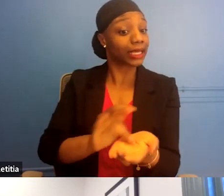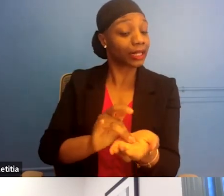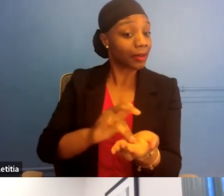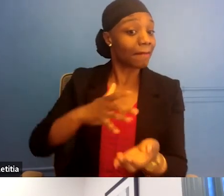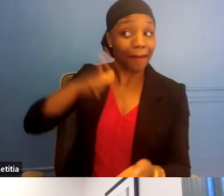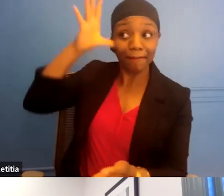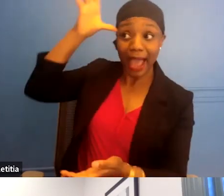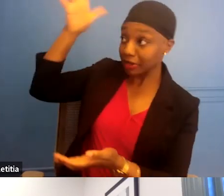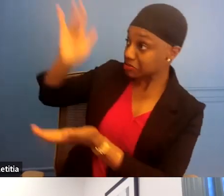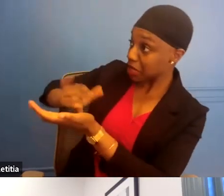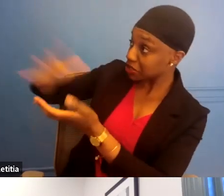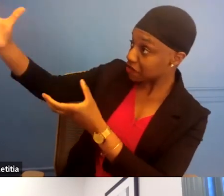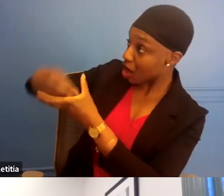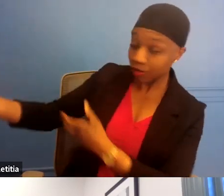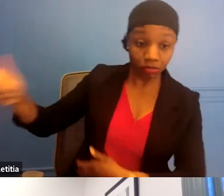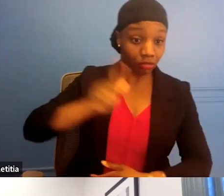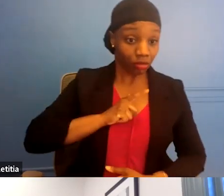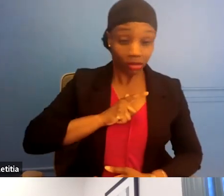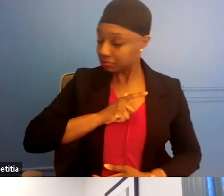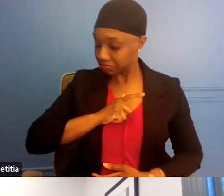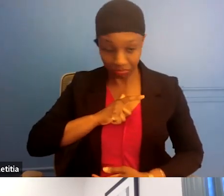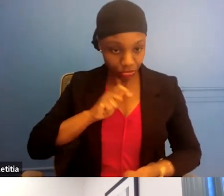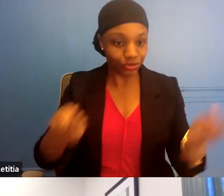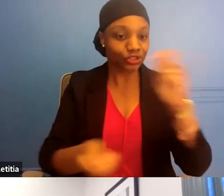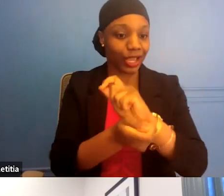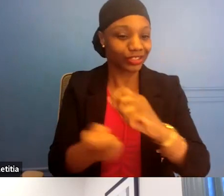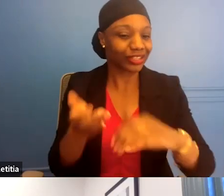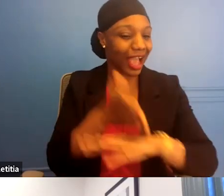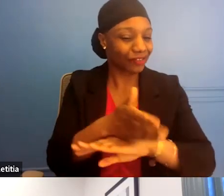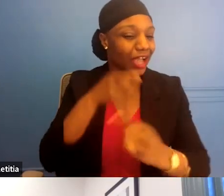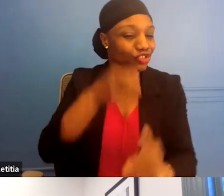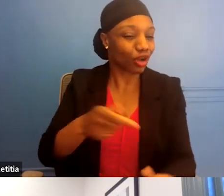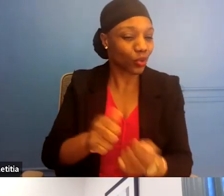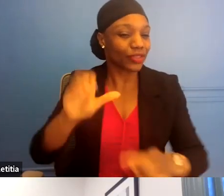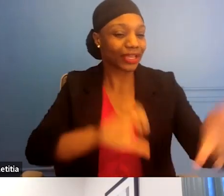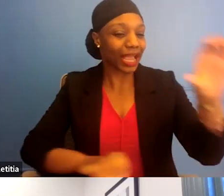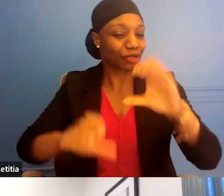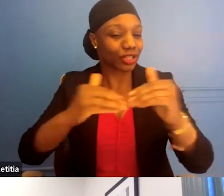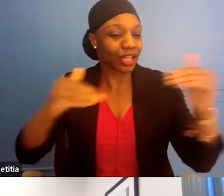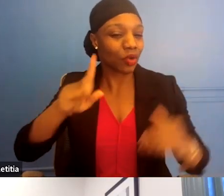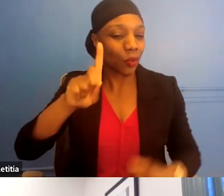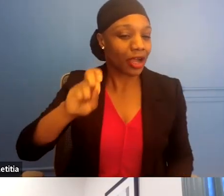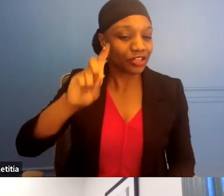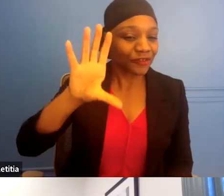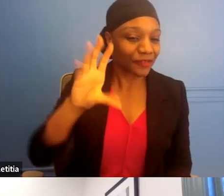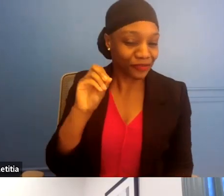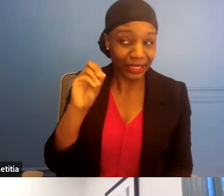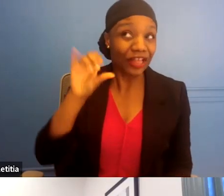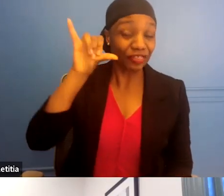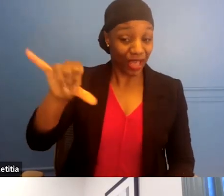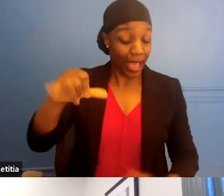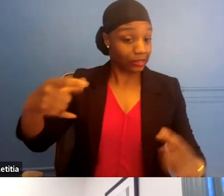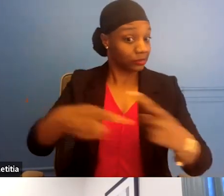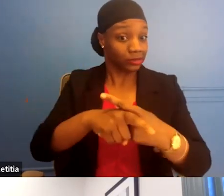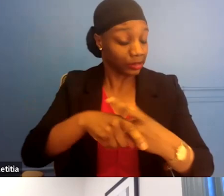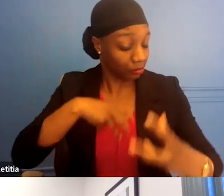my parents. And that shifted a little bit after I struggled with Chem 150, that kind of decided to make me